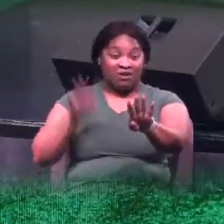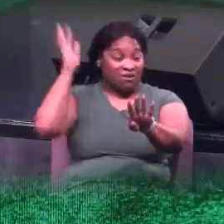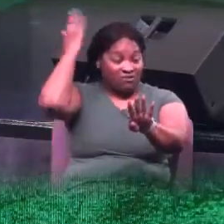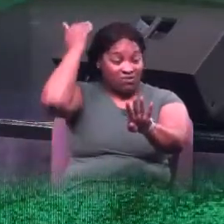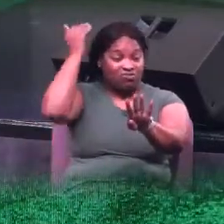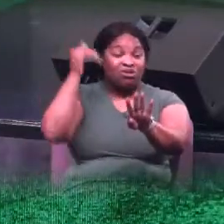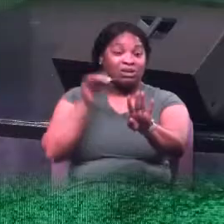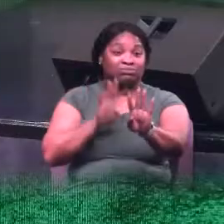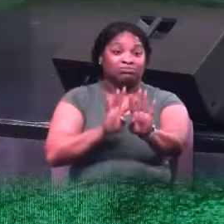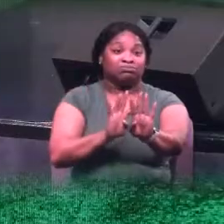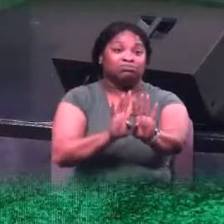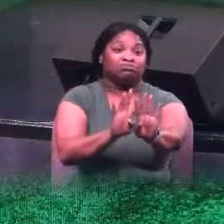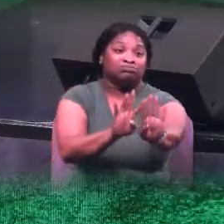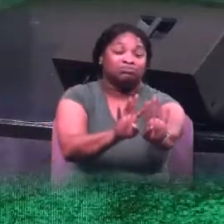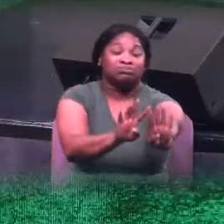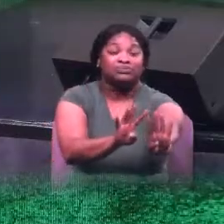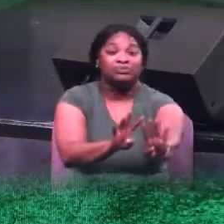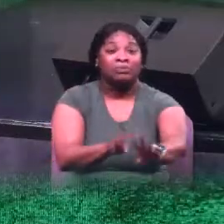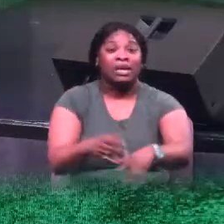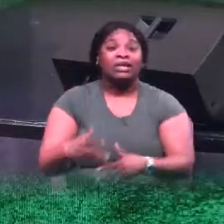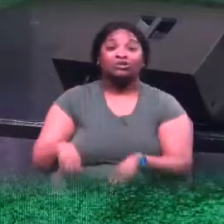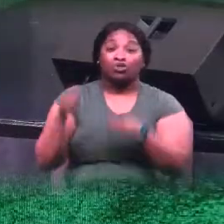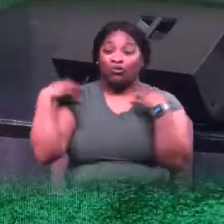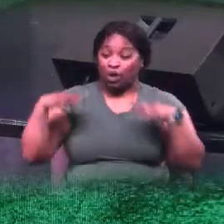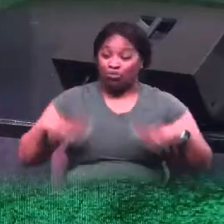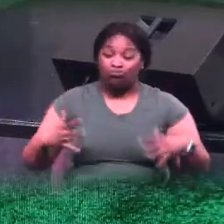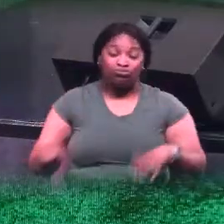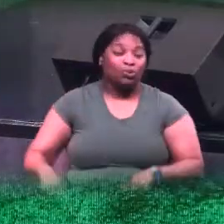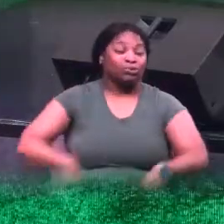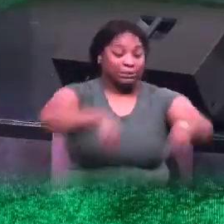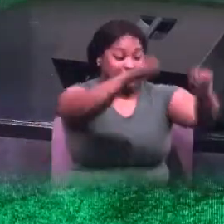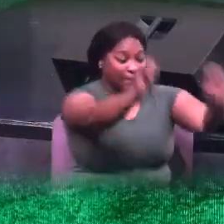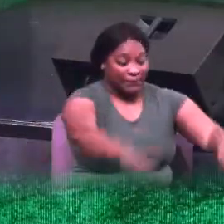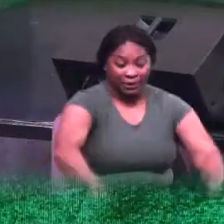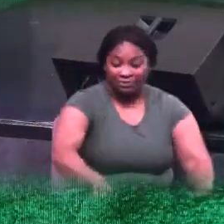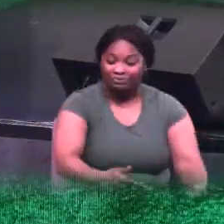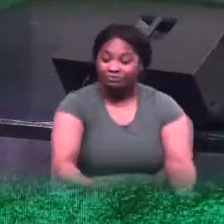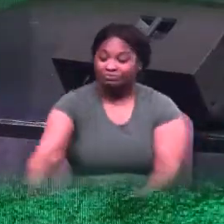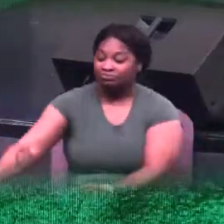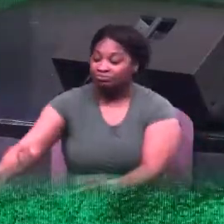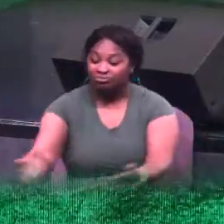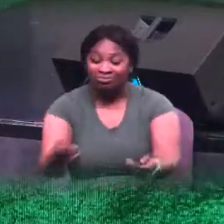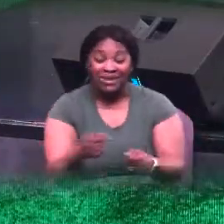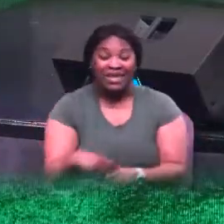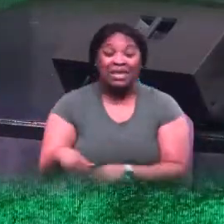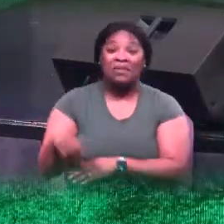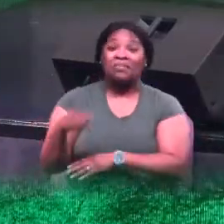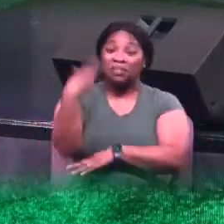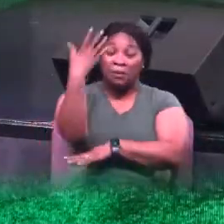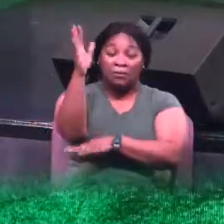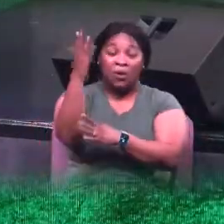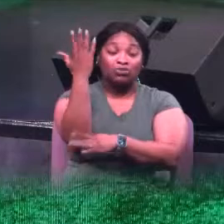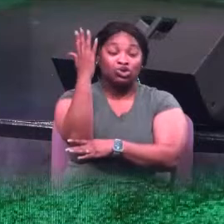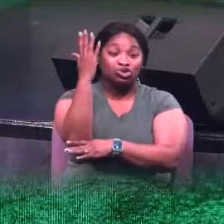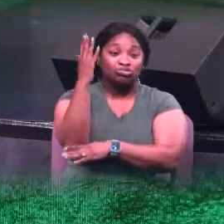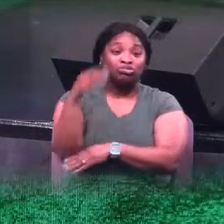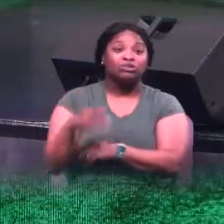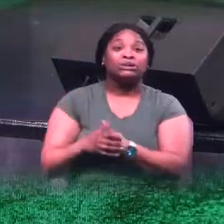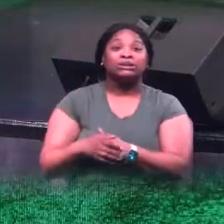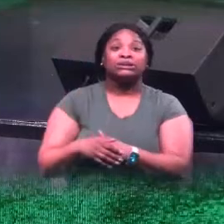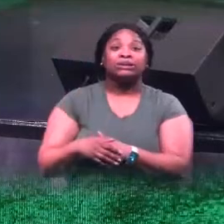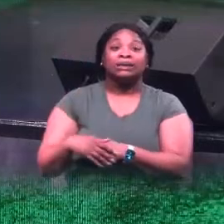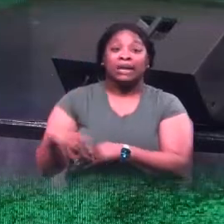their cloaks and cut palm tree branches and laid them before Jesus as he rode